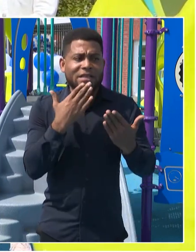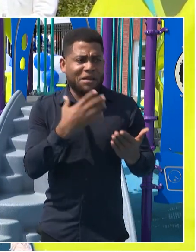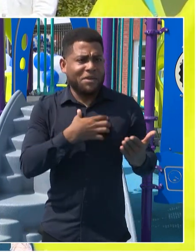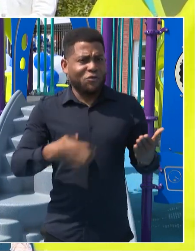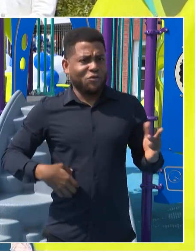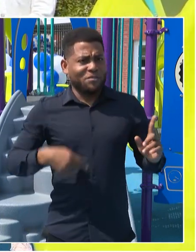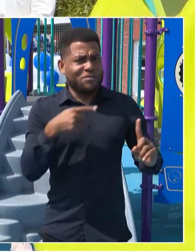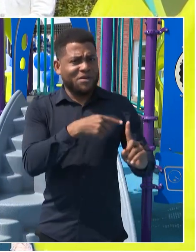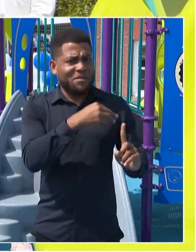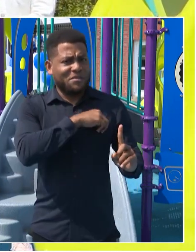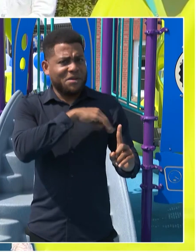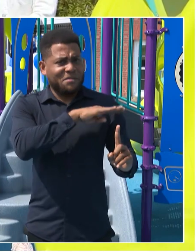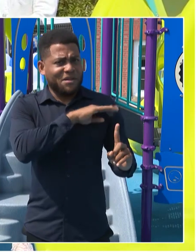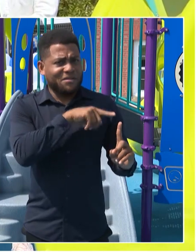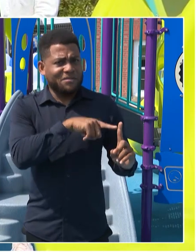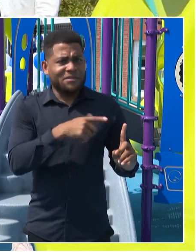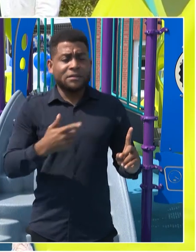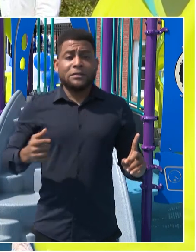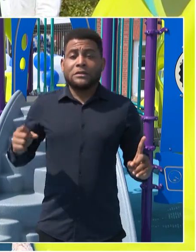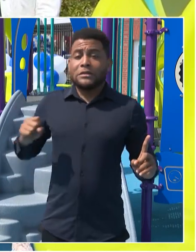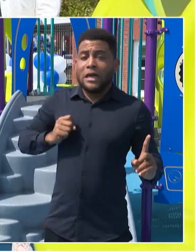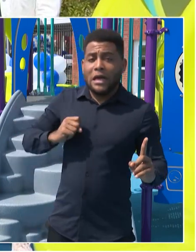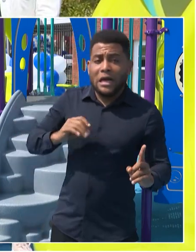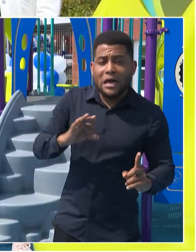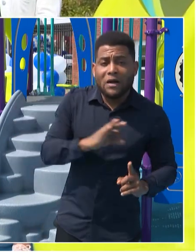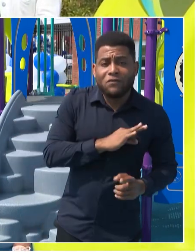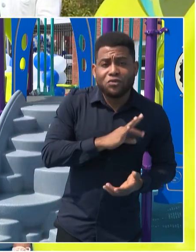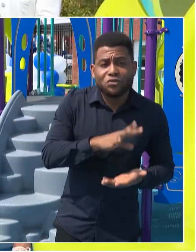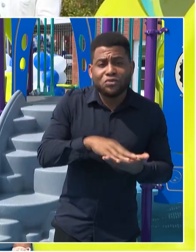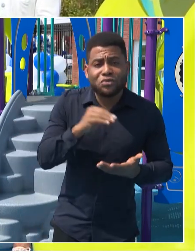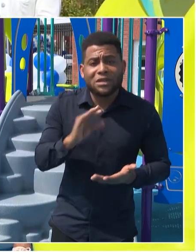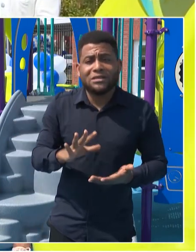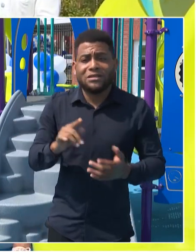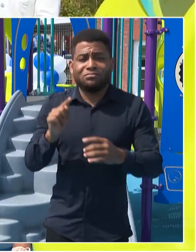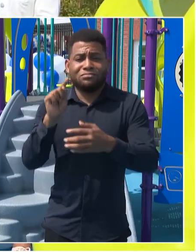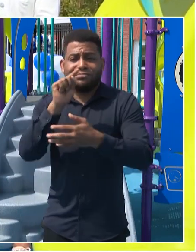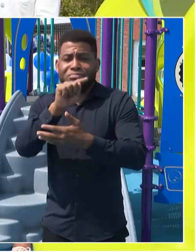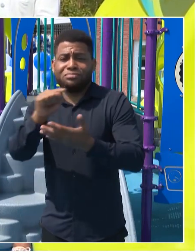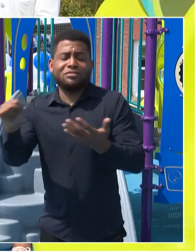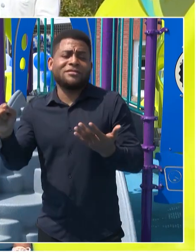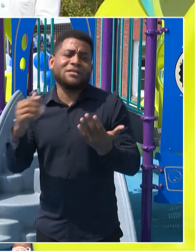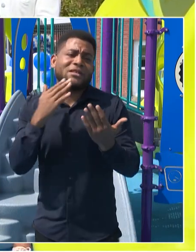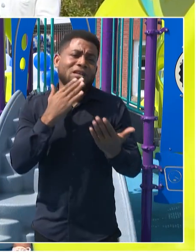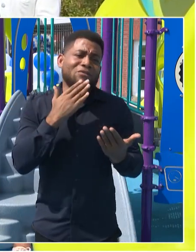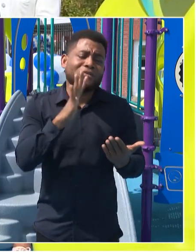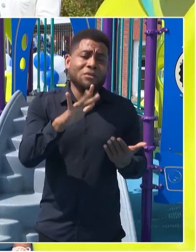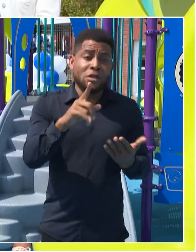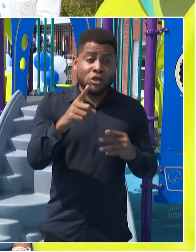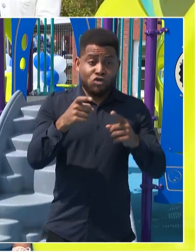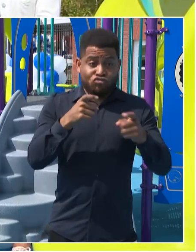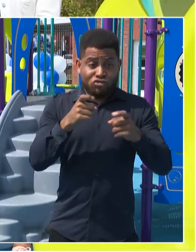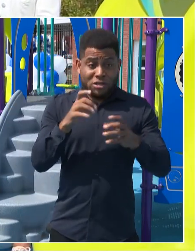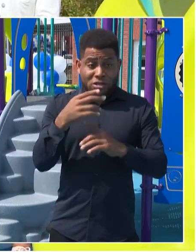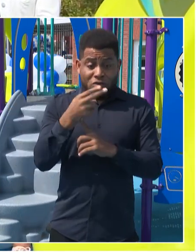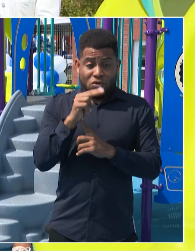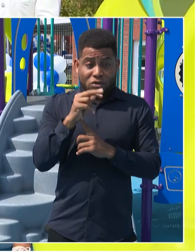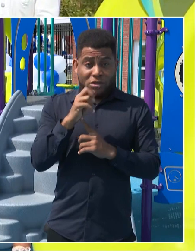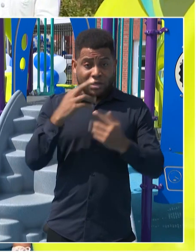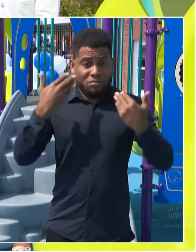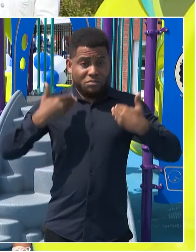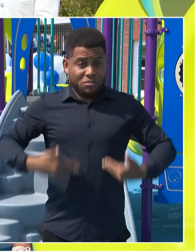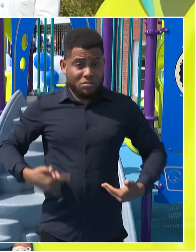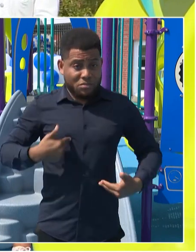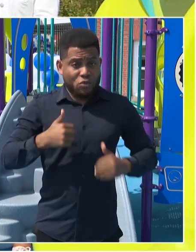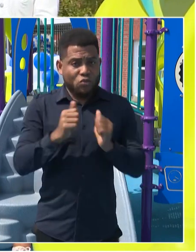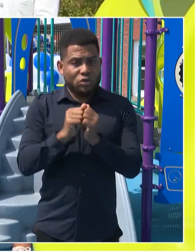Education Campus. Again, my name is Delano Hunter, and I'm proud to serve as the director of the DC Department of General Services. And today is